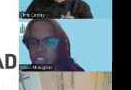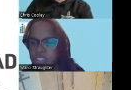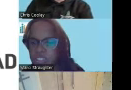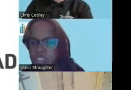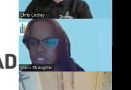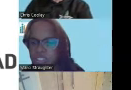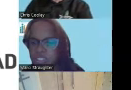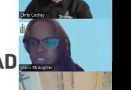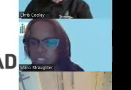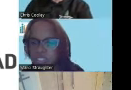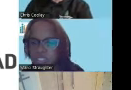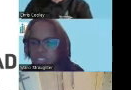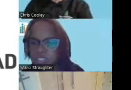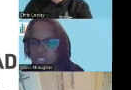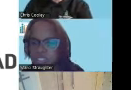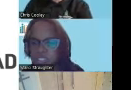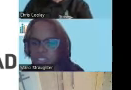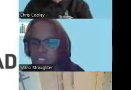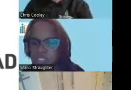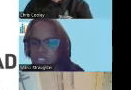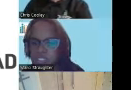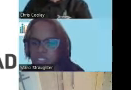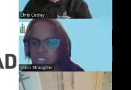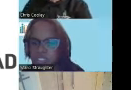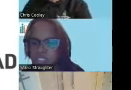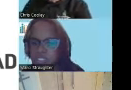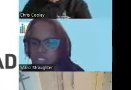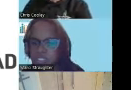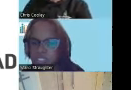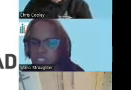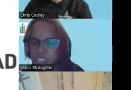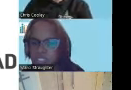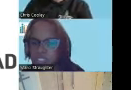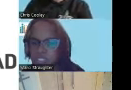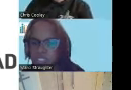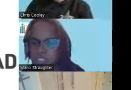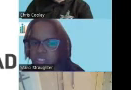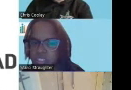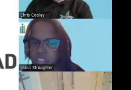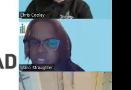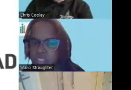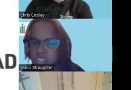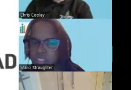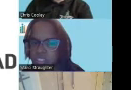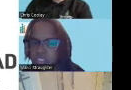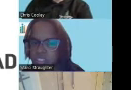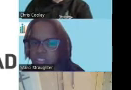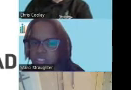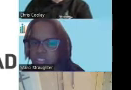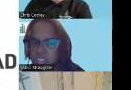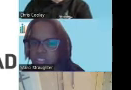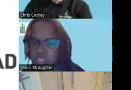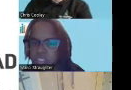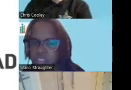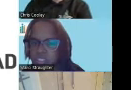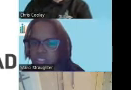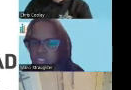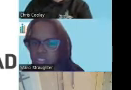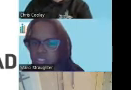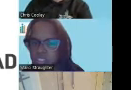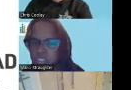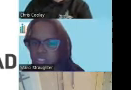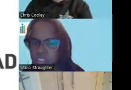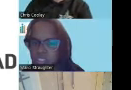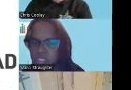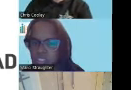that I thought were pretty good neighbors. I didn't know them very well, but they needed to use my Wi-Fi.